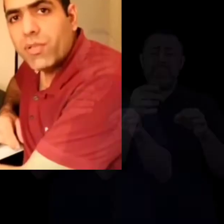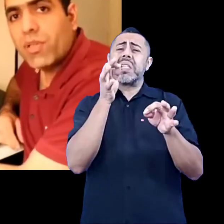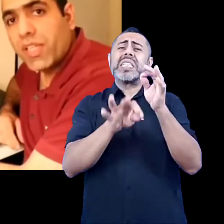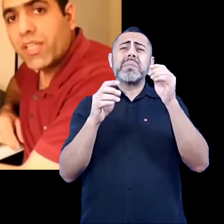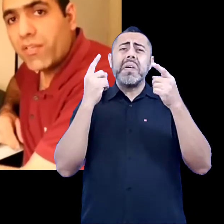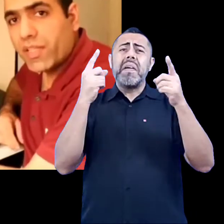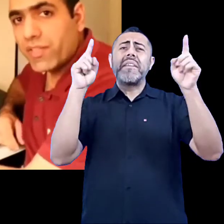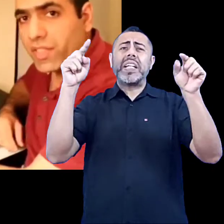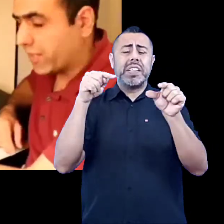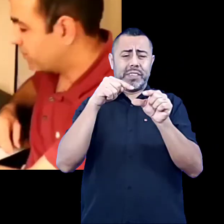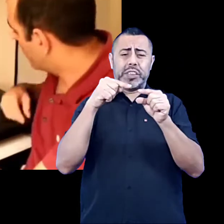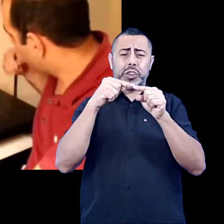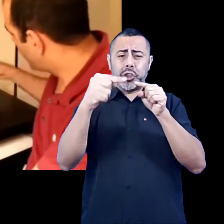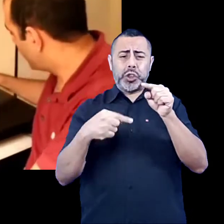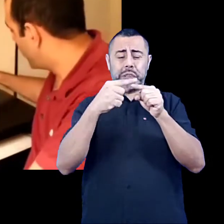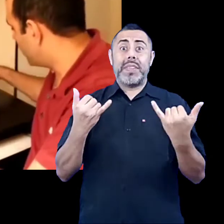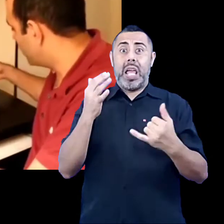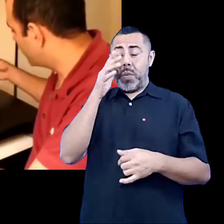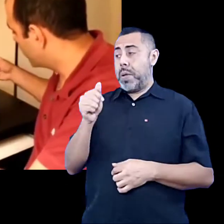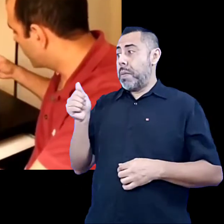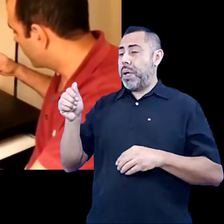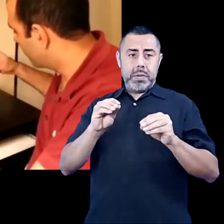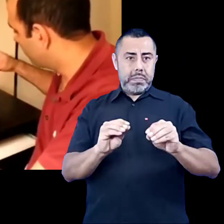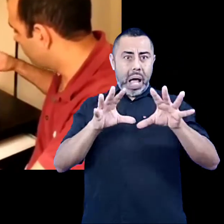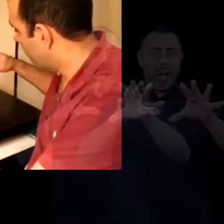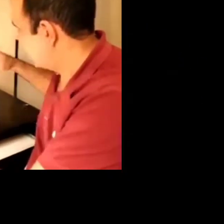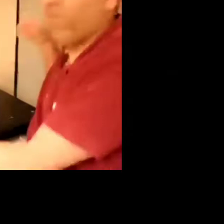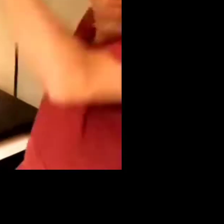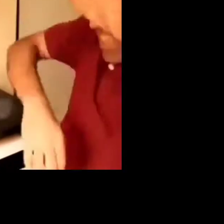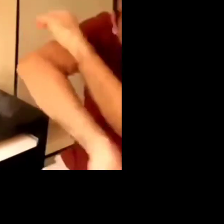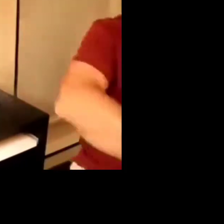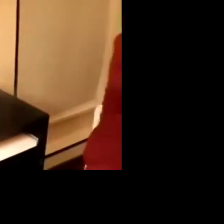It's a very simple and yet effective circuit. Let's turn it on.